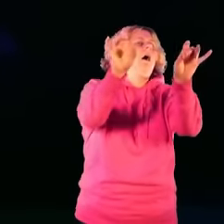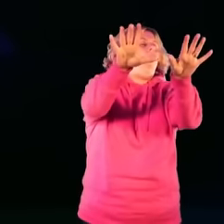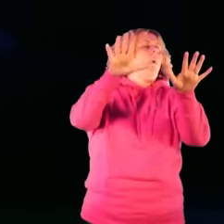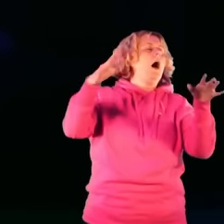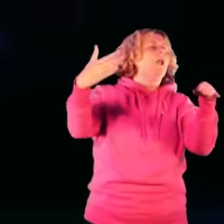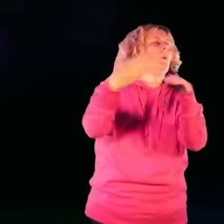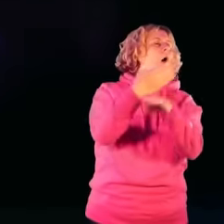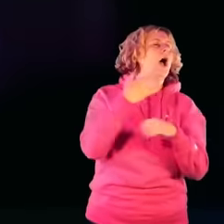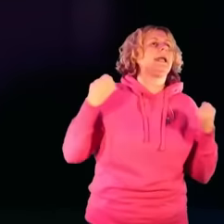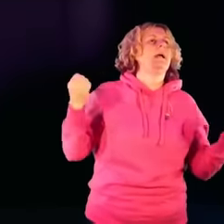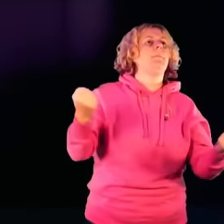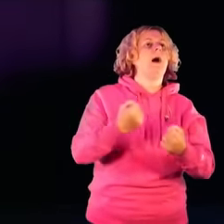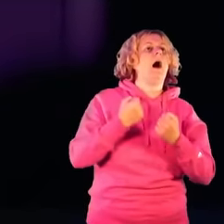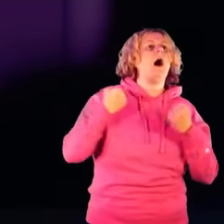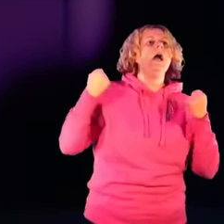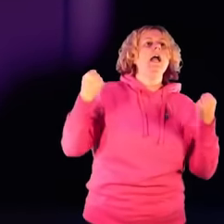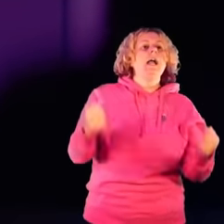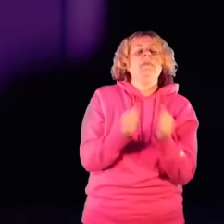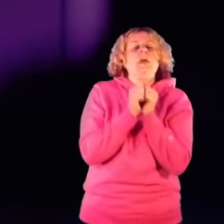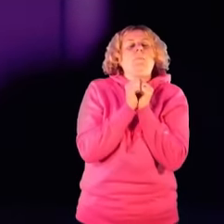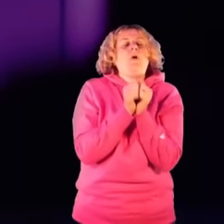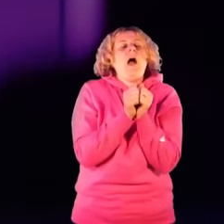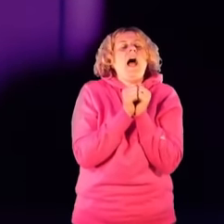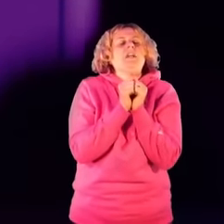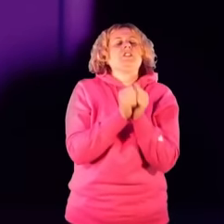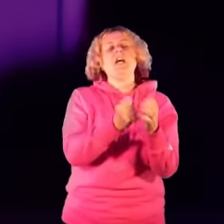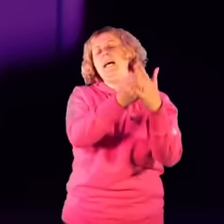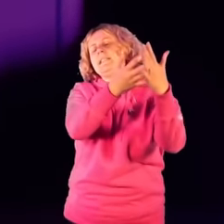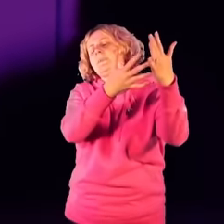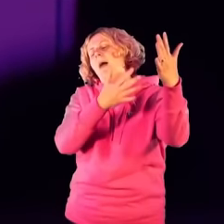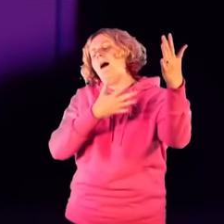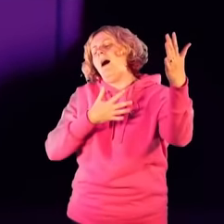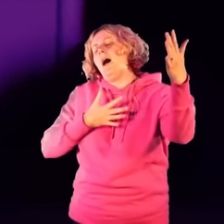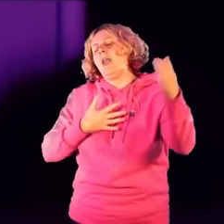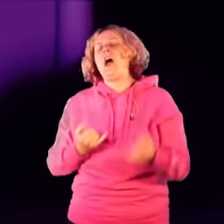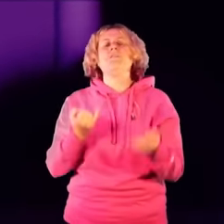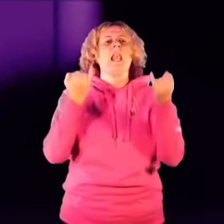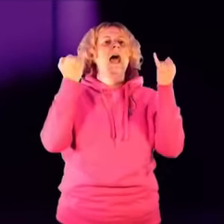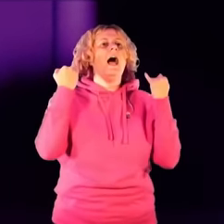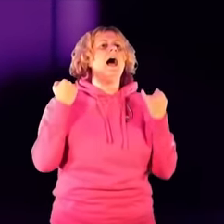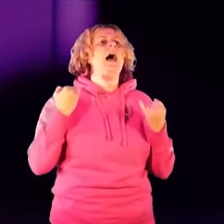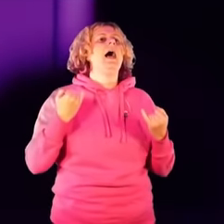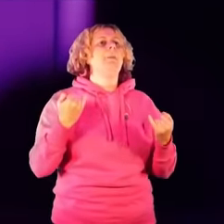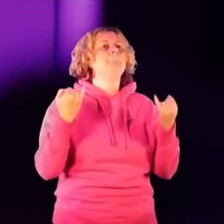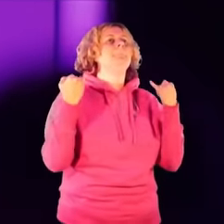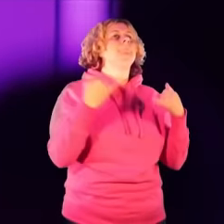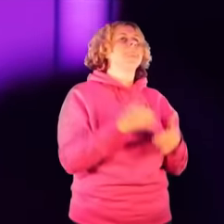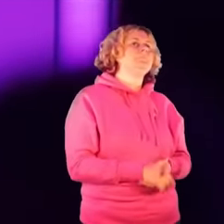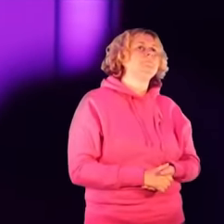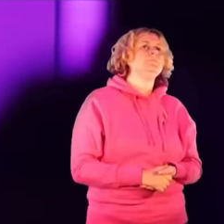power, wonder-working power in the precious blood of the